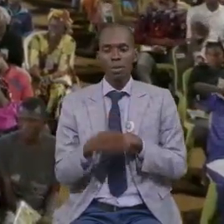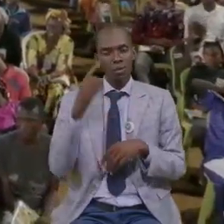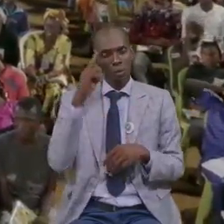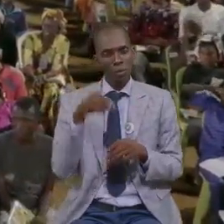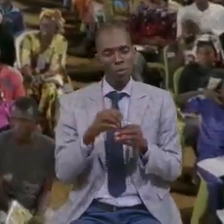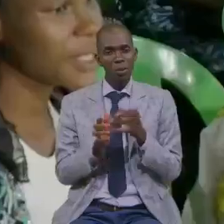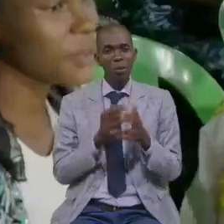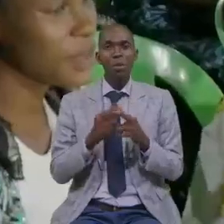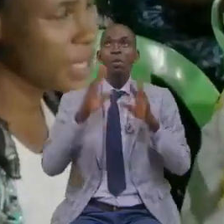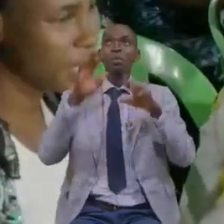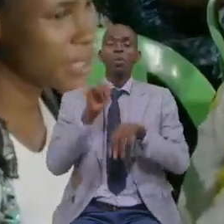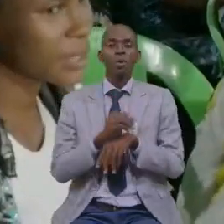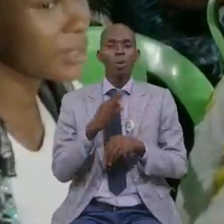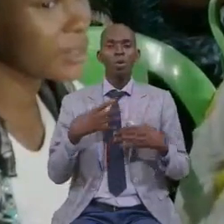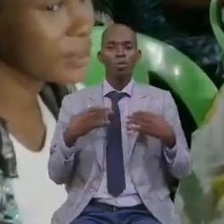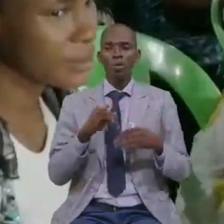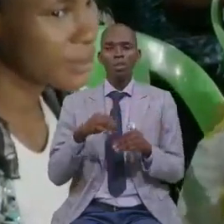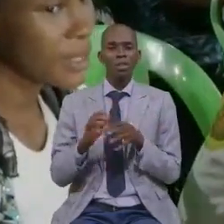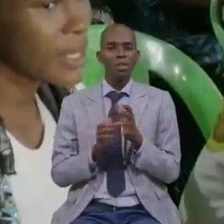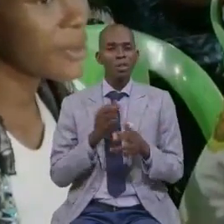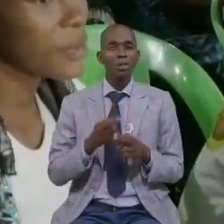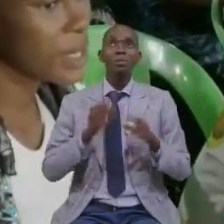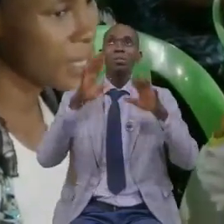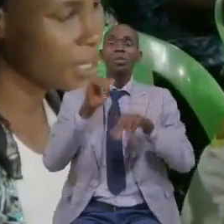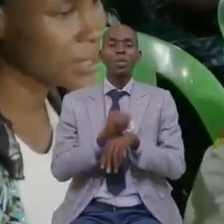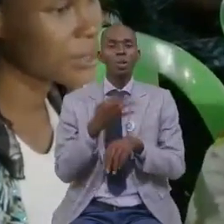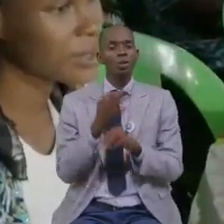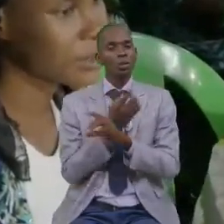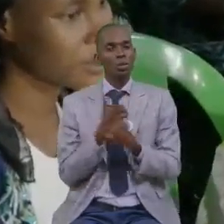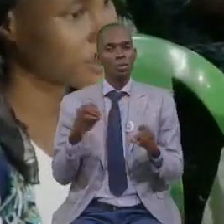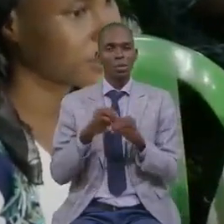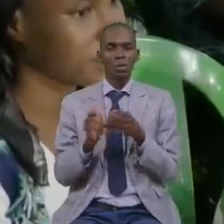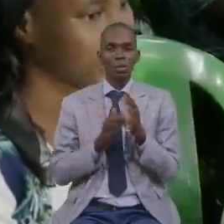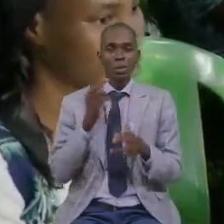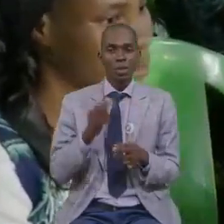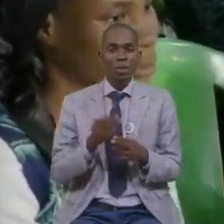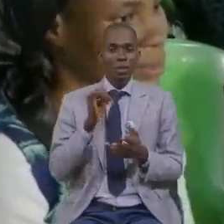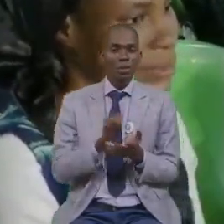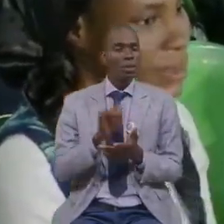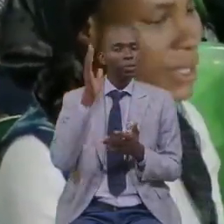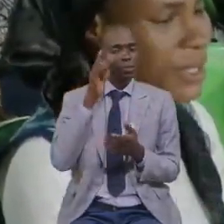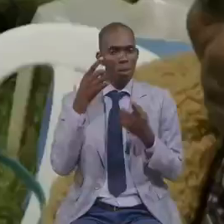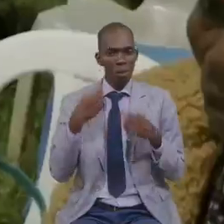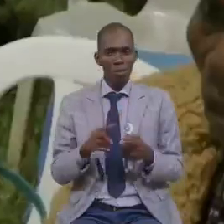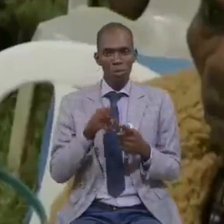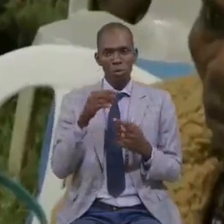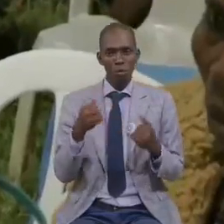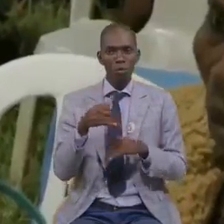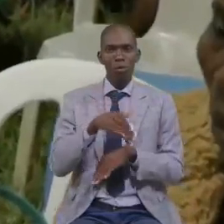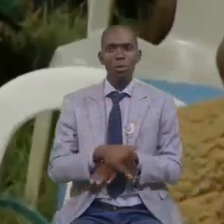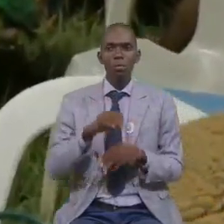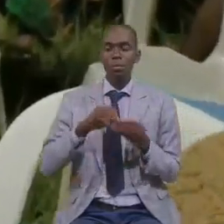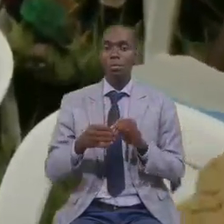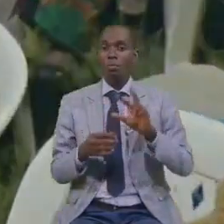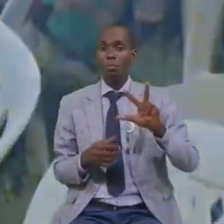of healing, miracle of deliverance. That will happen to you tonight. Number three